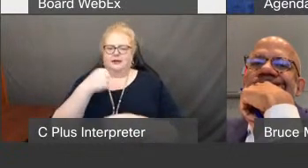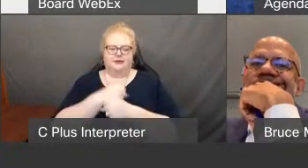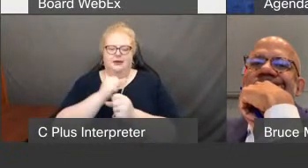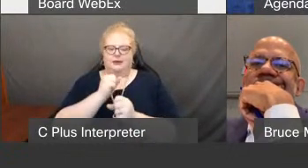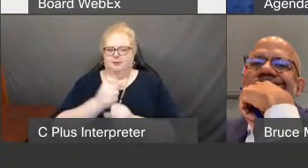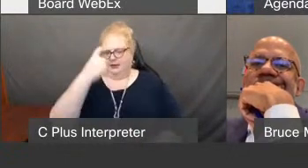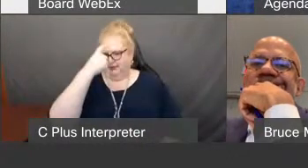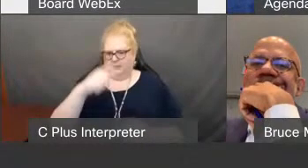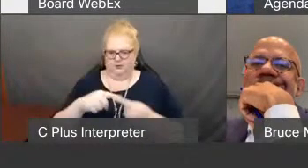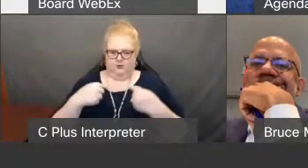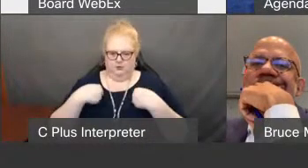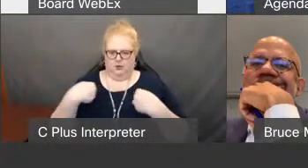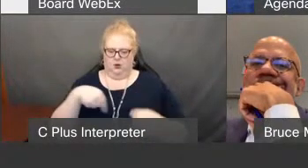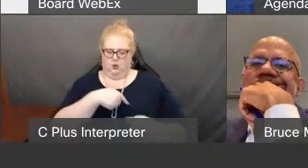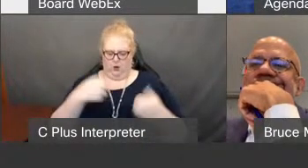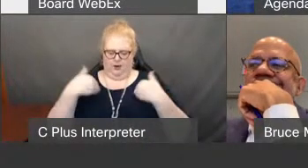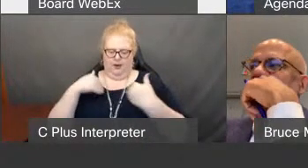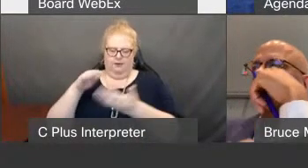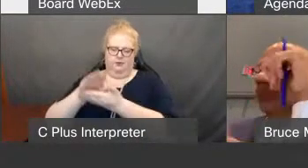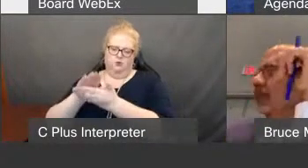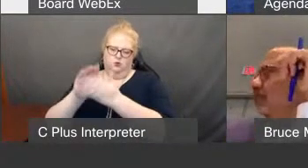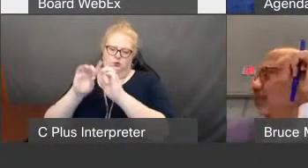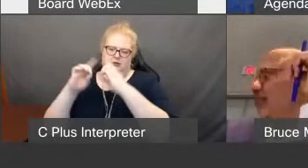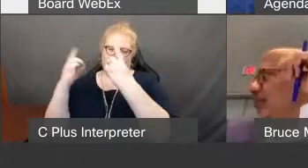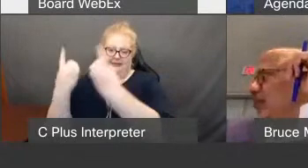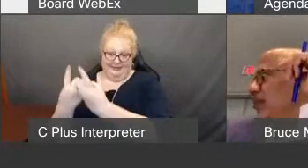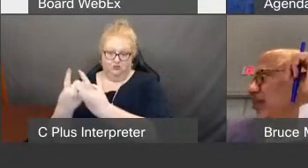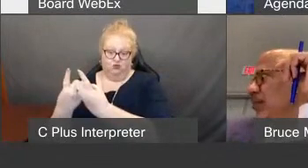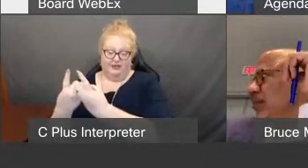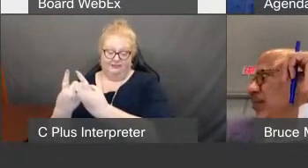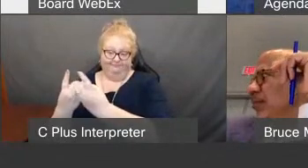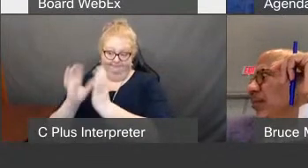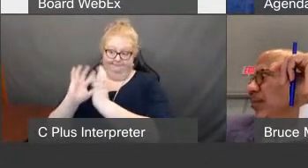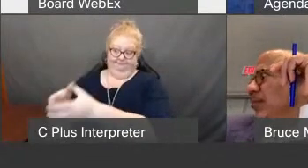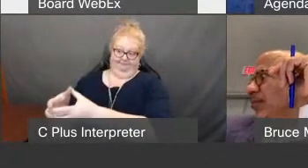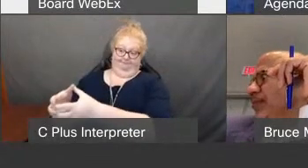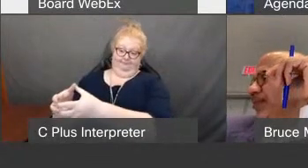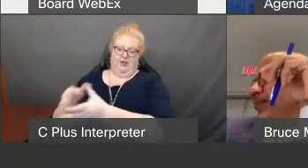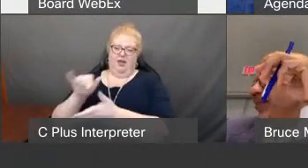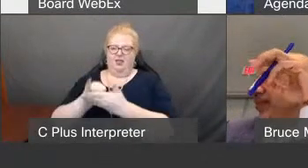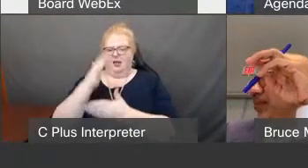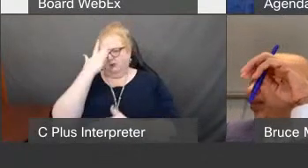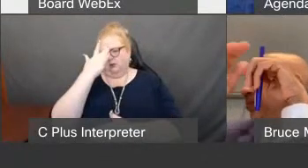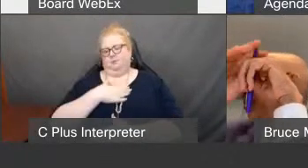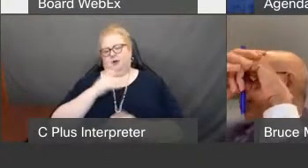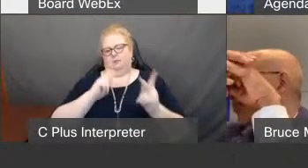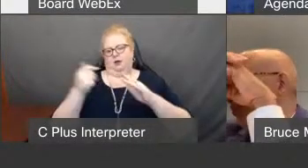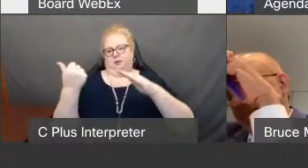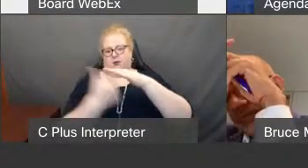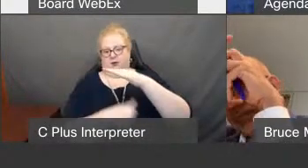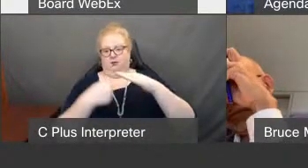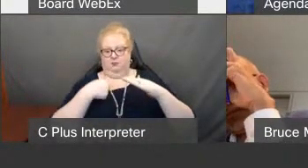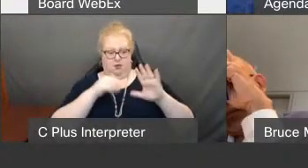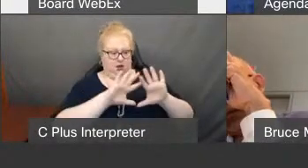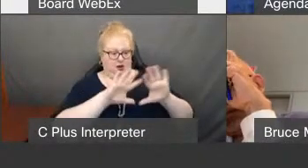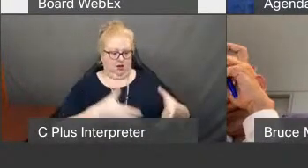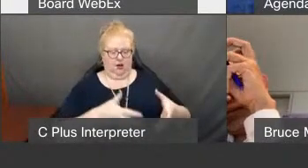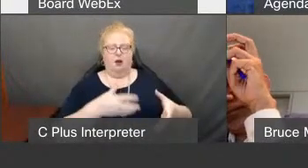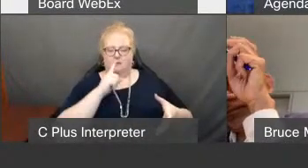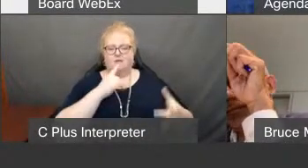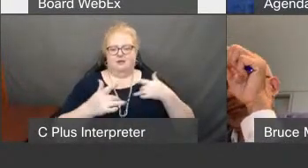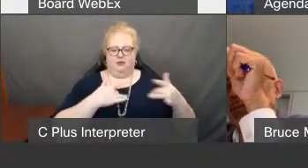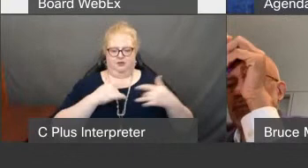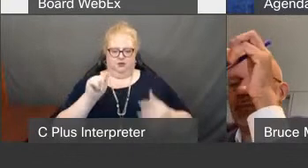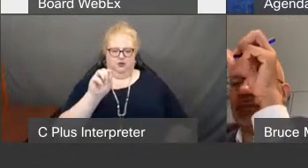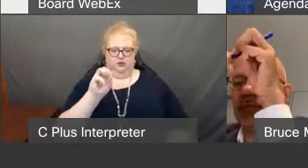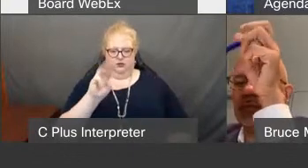to me. We have a school district, and that's what my constituents are concerned about. So you all can do what you want to do, but when